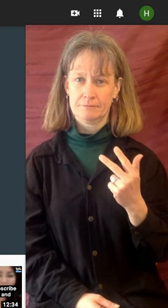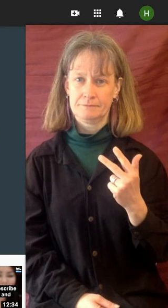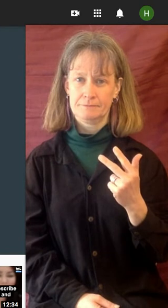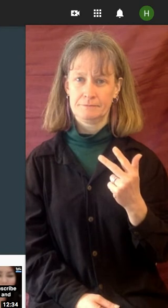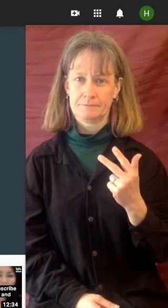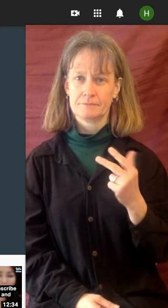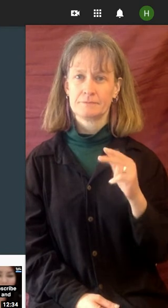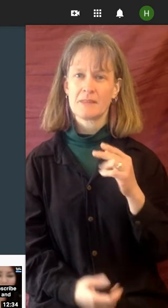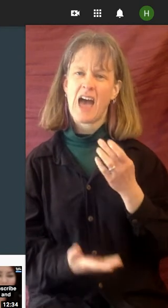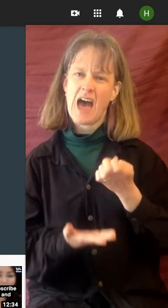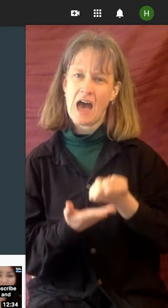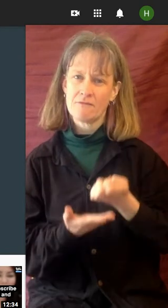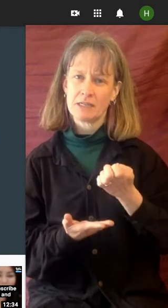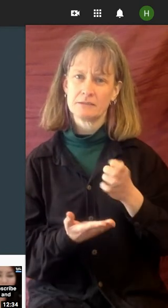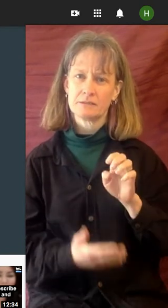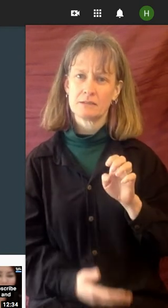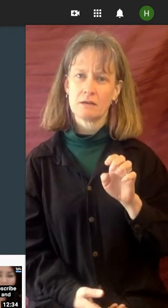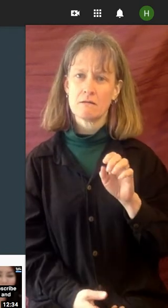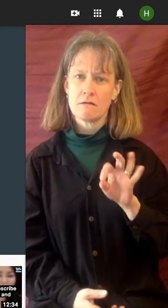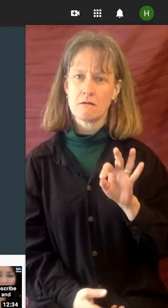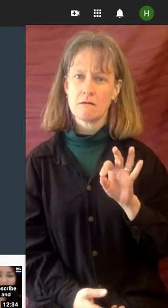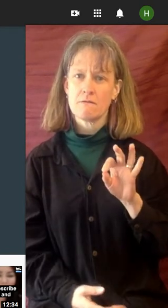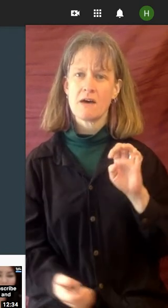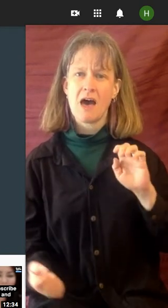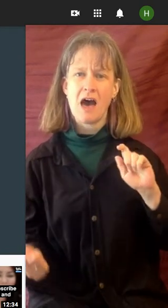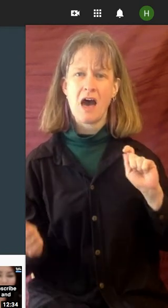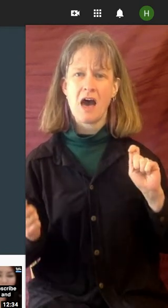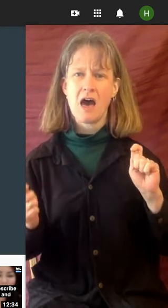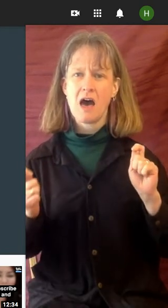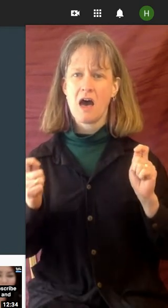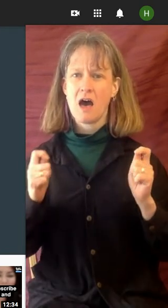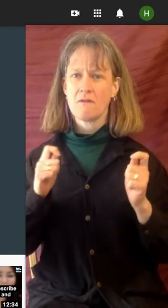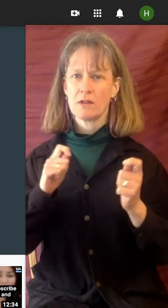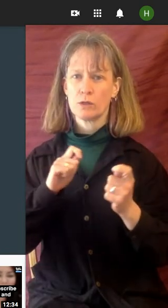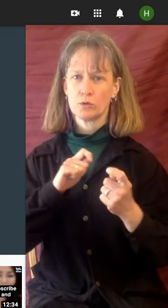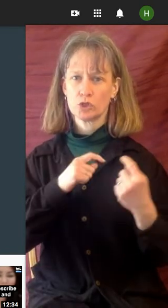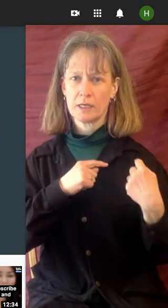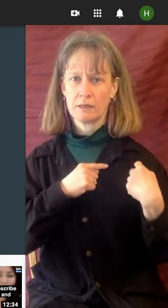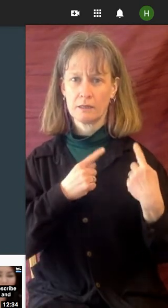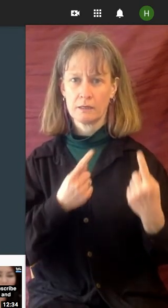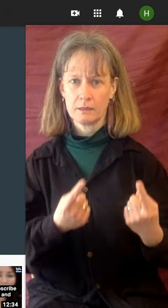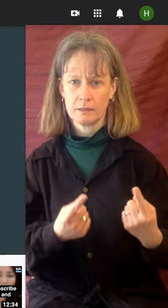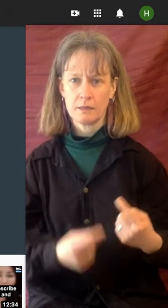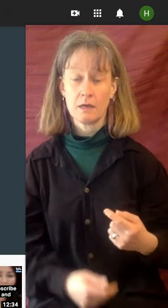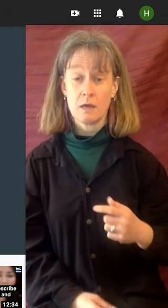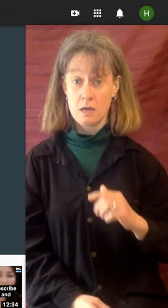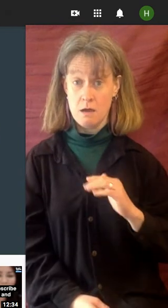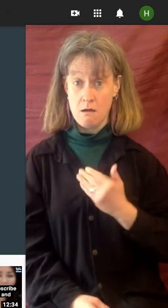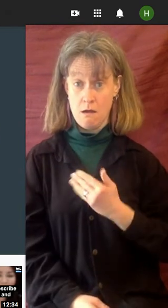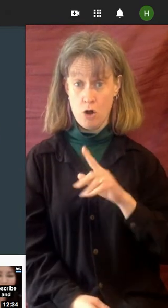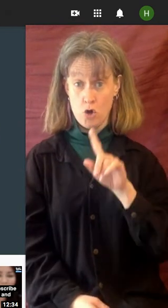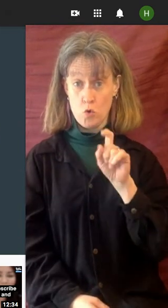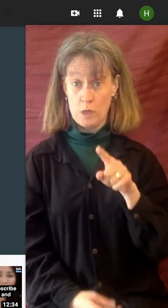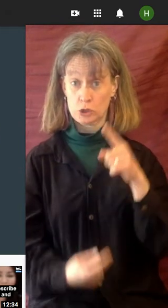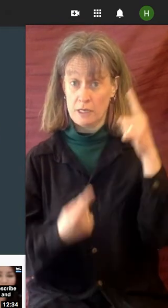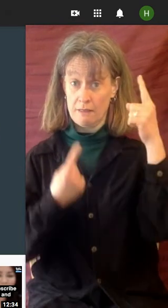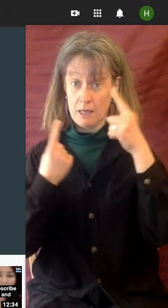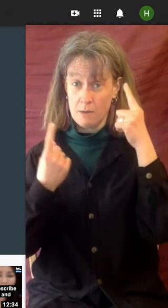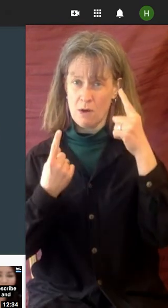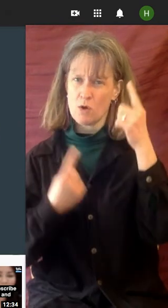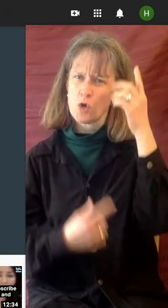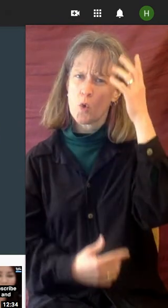of Evolution, and our question to think about is why do humans have